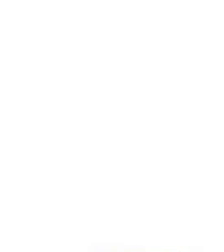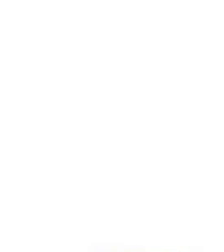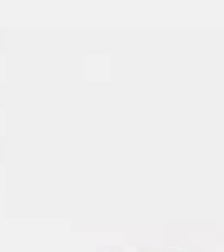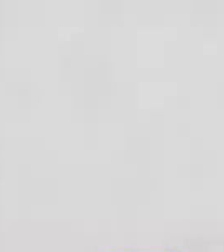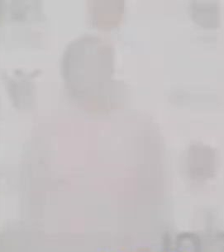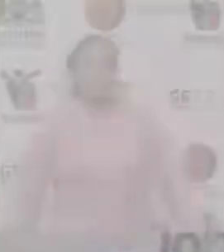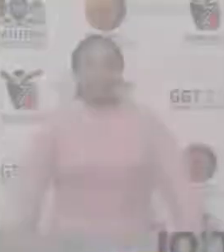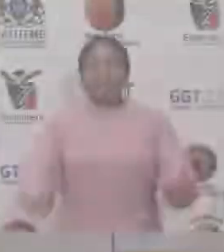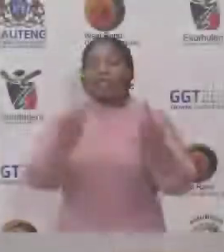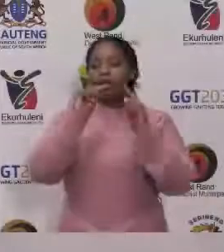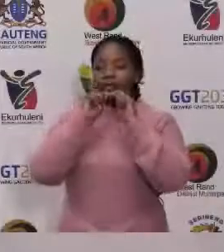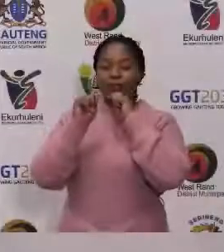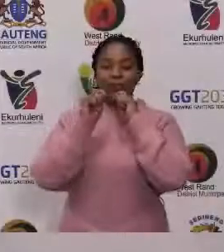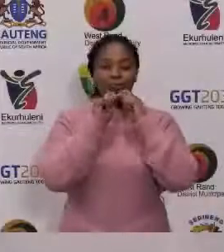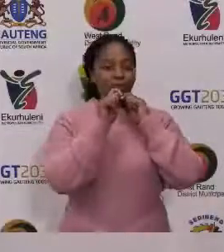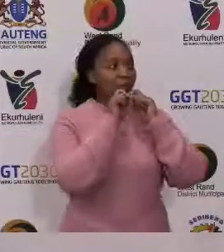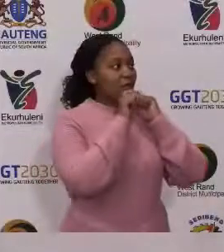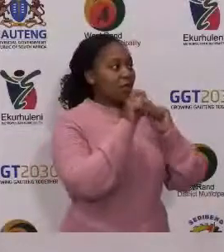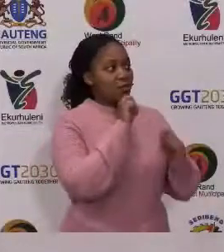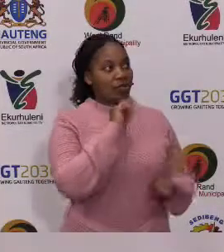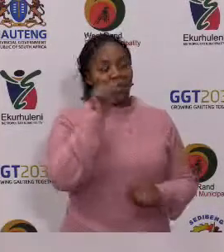Good morning, ladies and gentlemen.